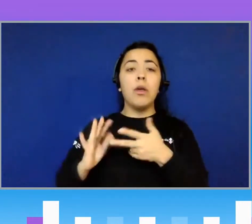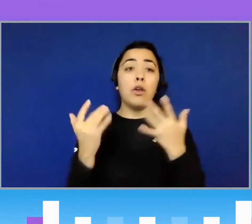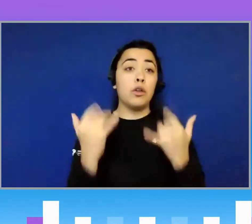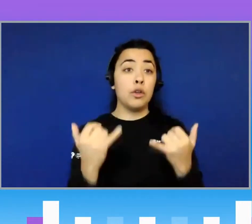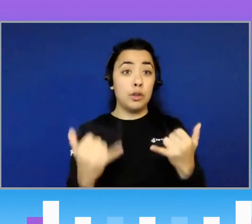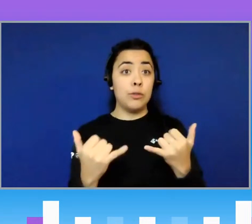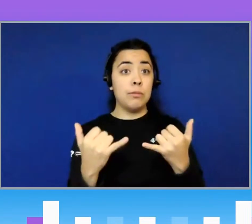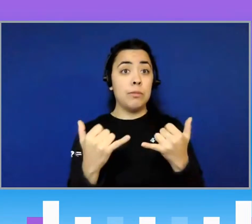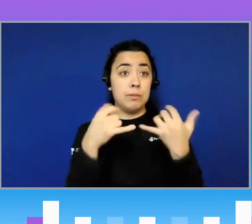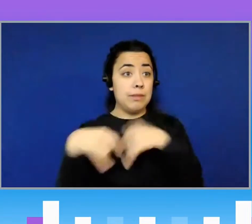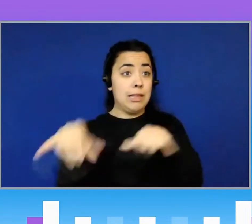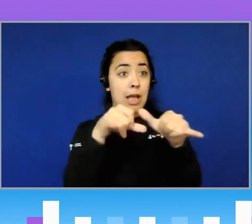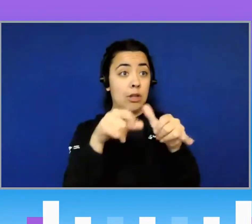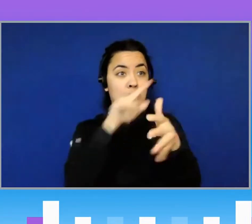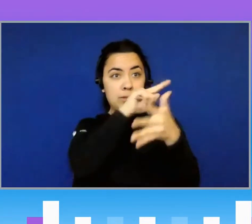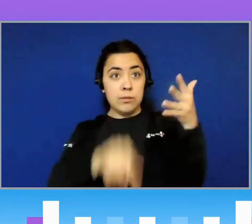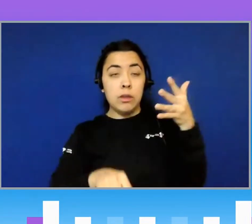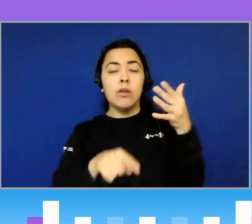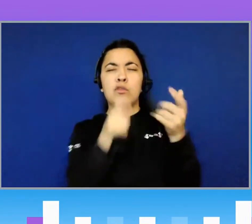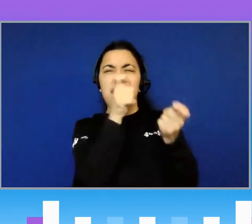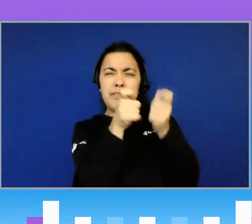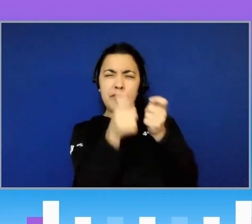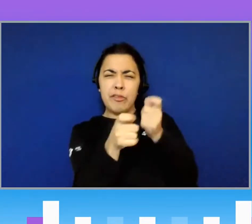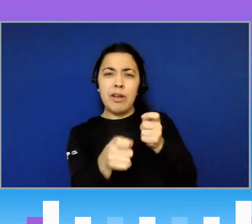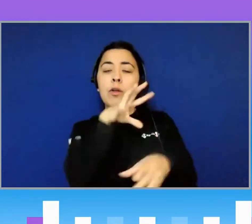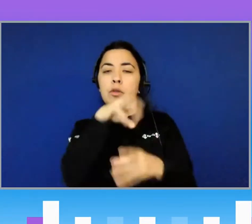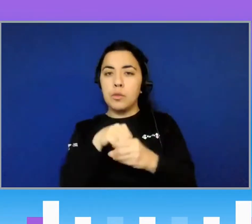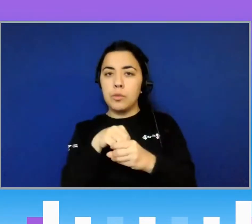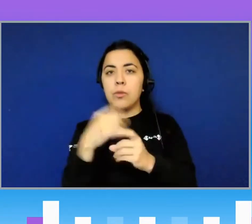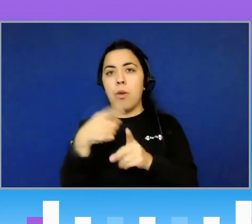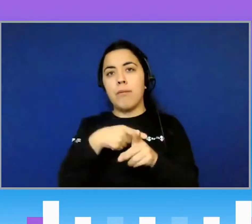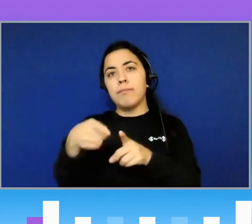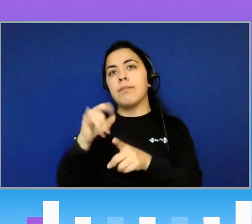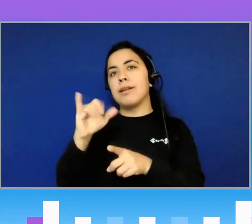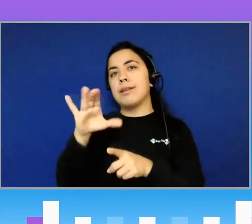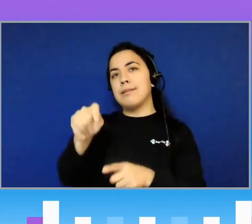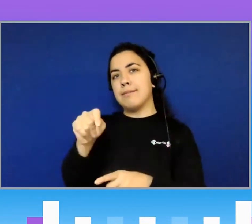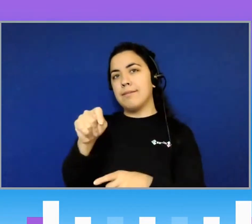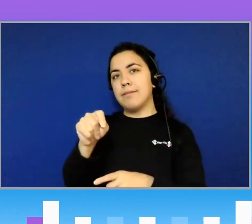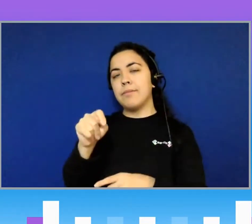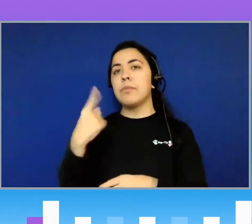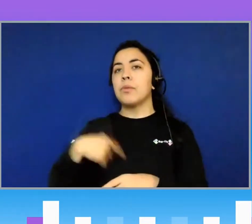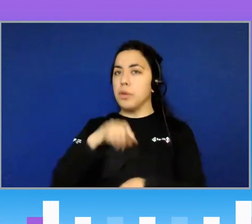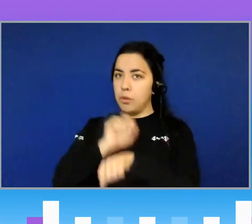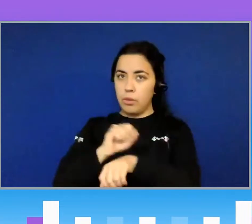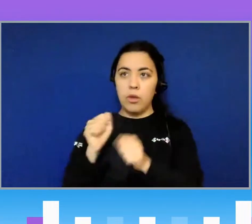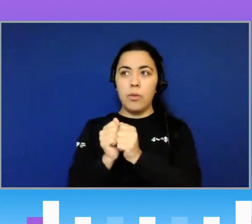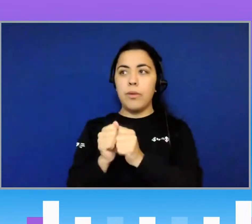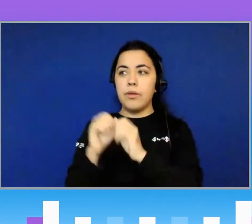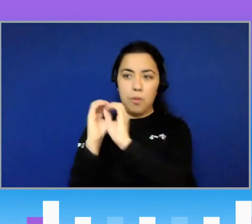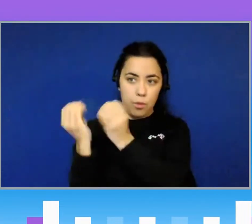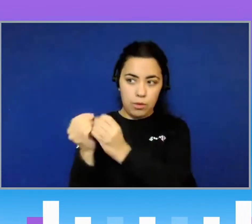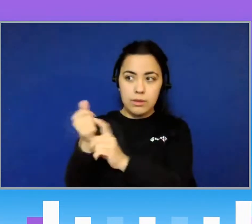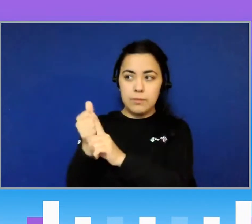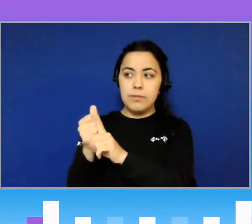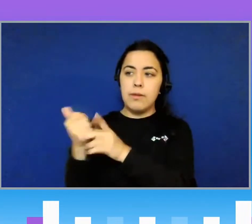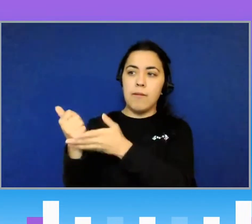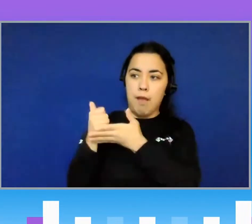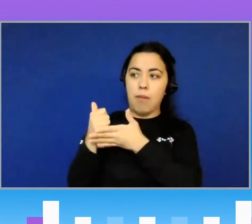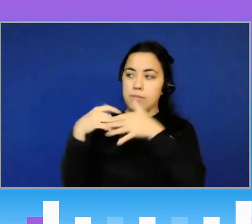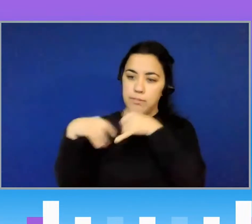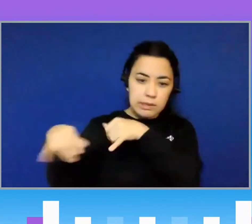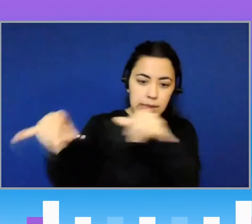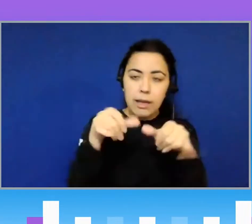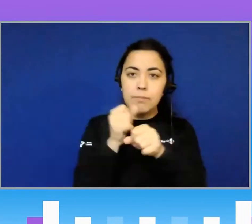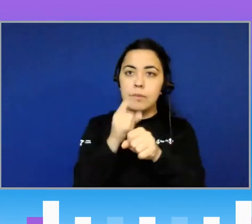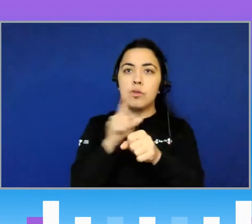standards, including the one in the area of ICT. We are working with the standardization organizations also to make sure that those